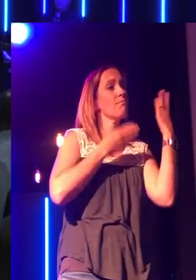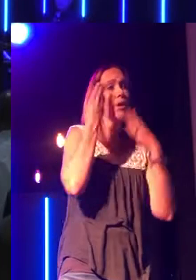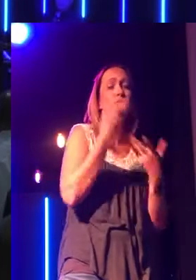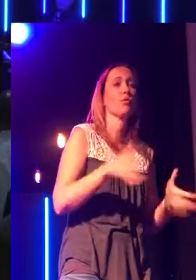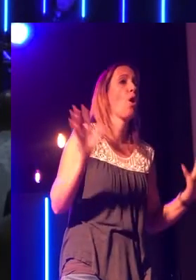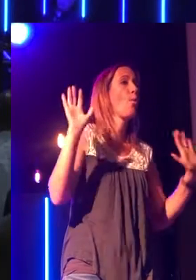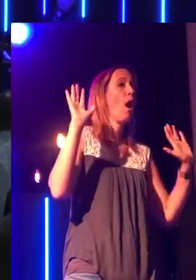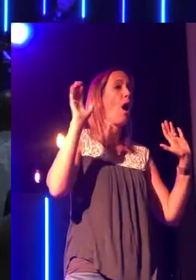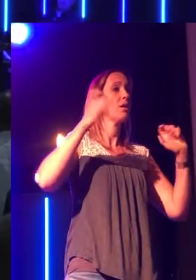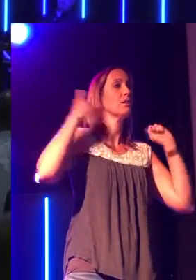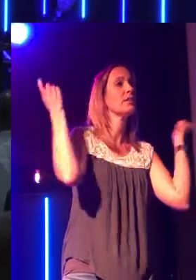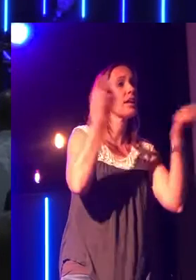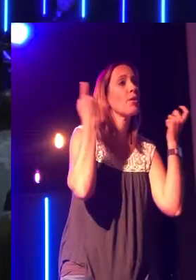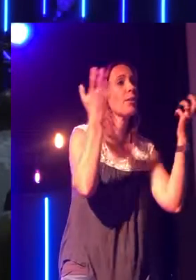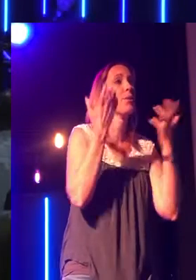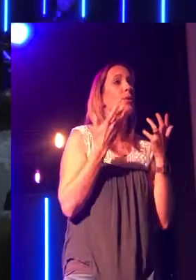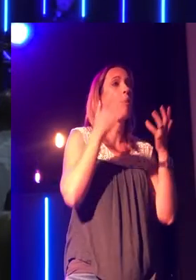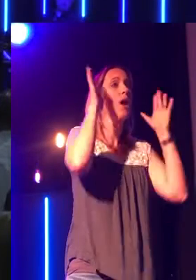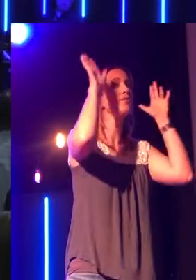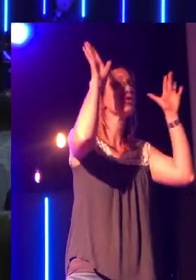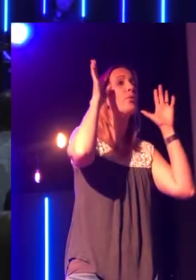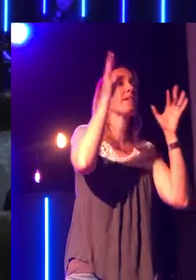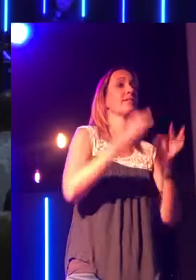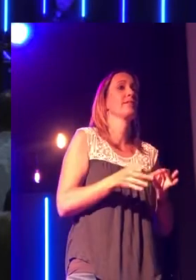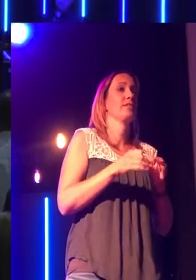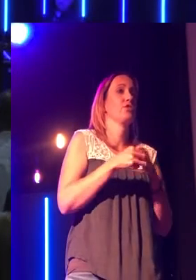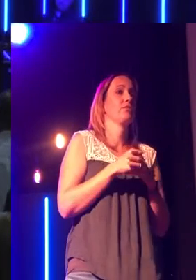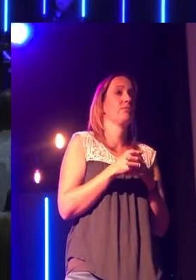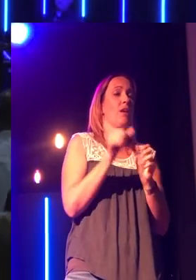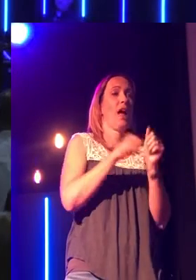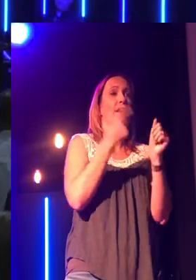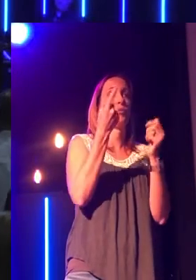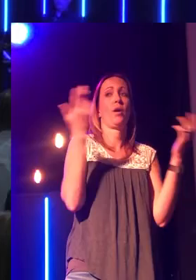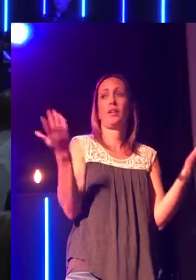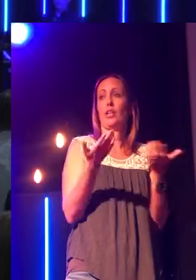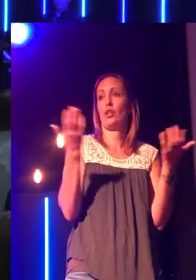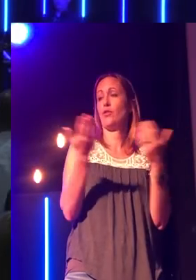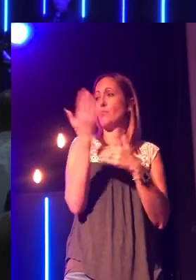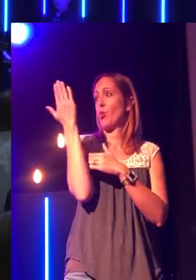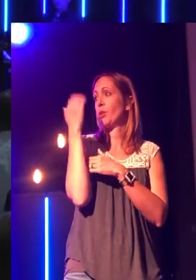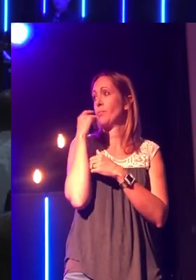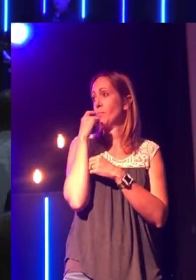to cheer for you because it is the greatest decision that you'll ever make. Is there anybody out here this morning?